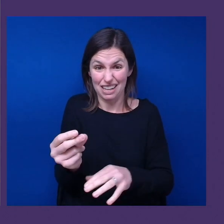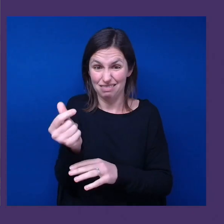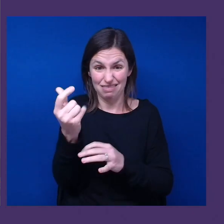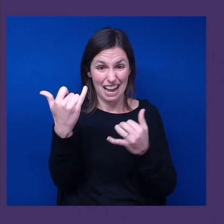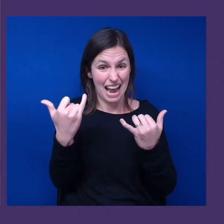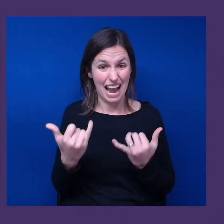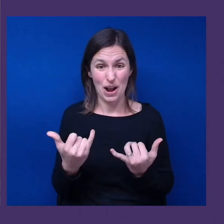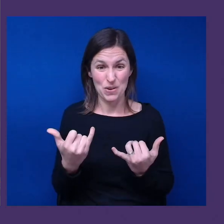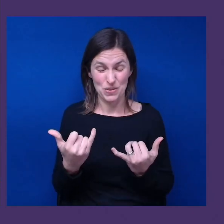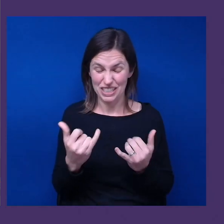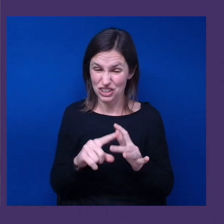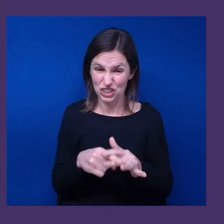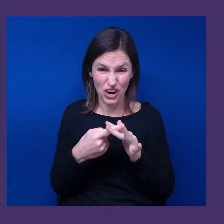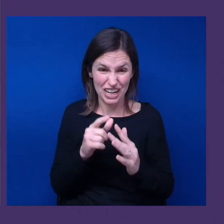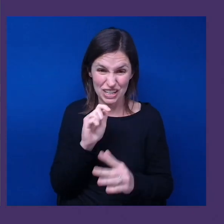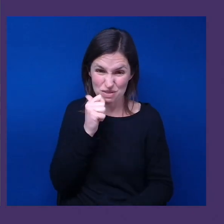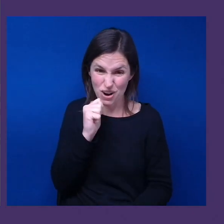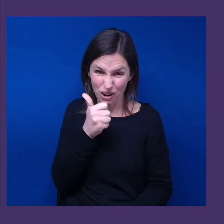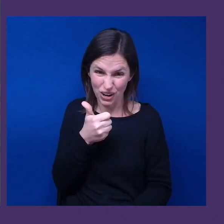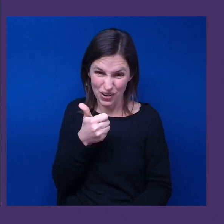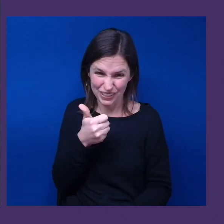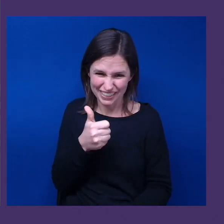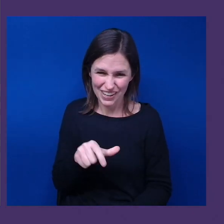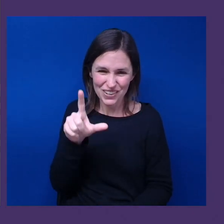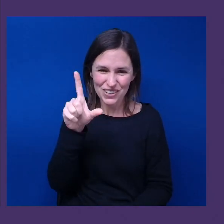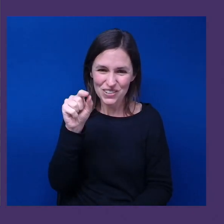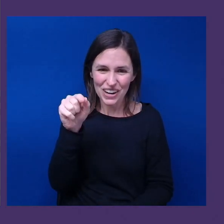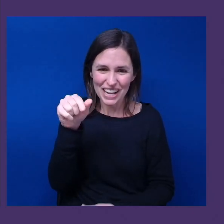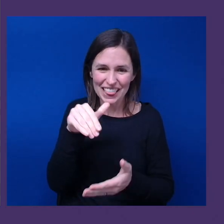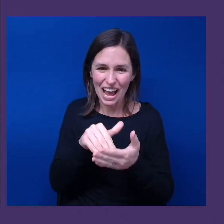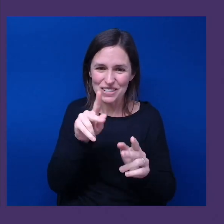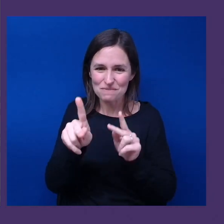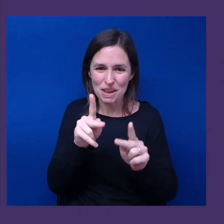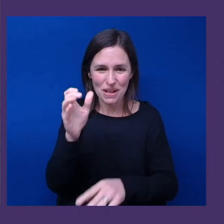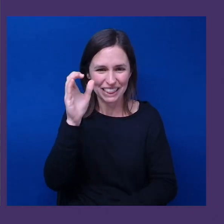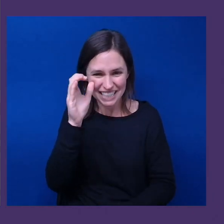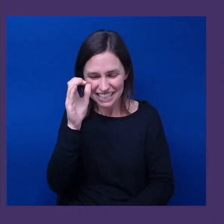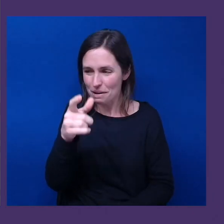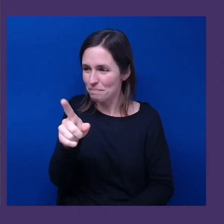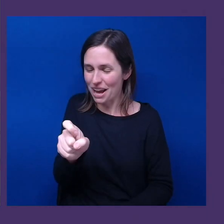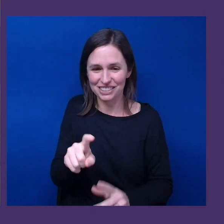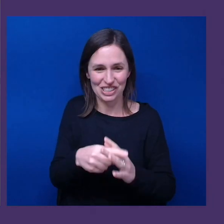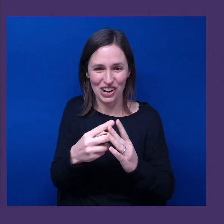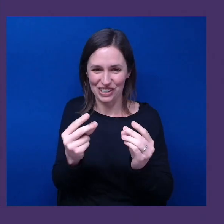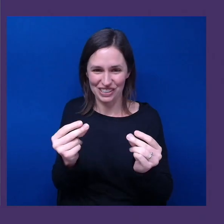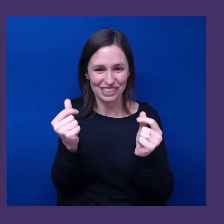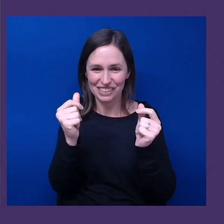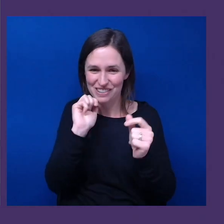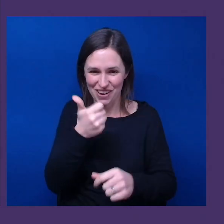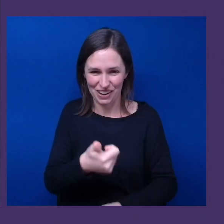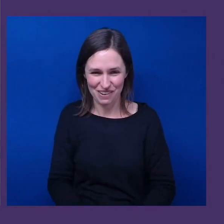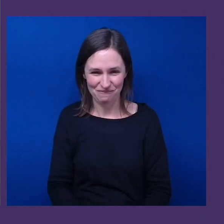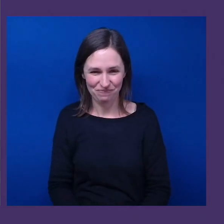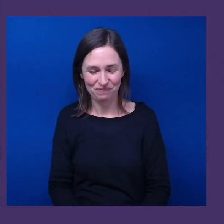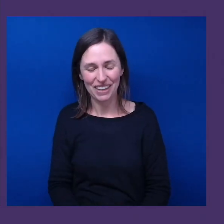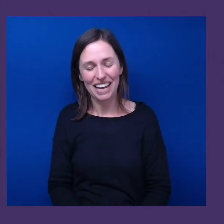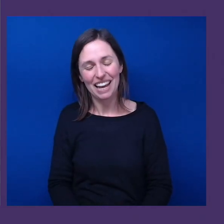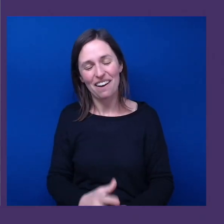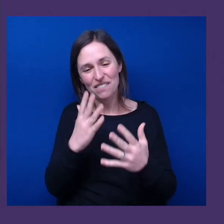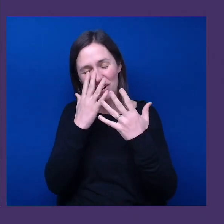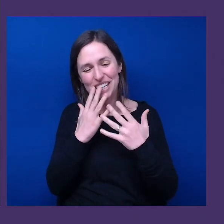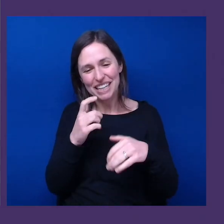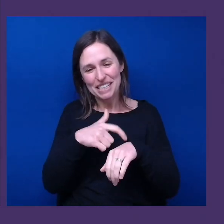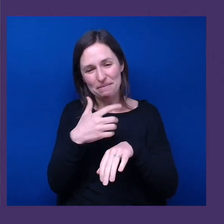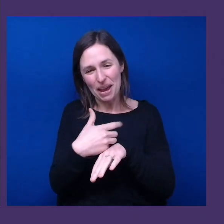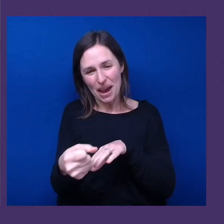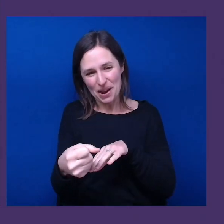tomorrow, you 20,000 listeners. Well, unfortunately, we're out of time here, so we're going to have to wrap. But I want to give a huge shout out